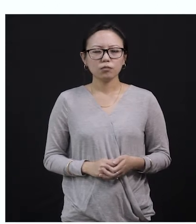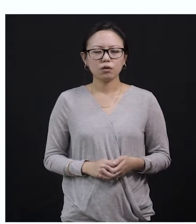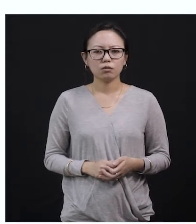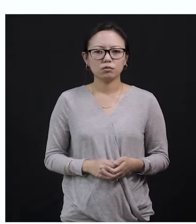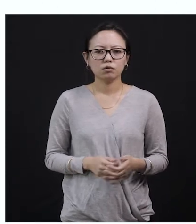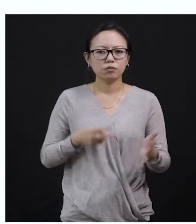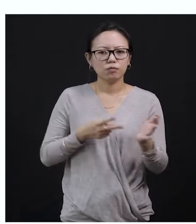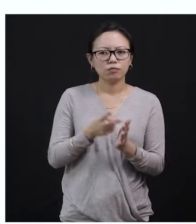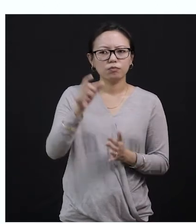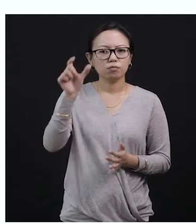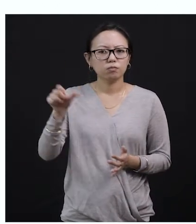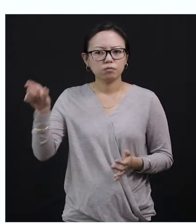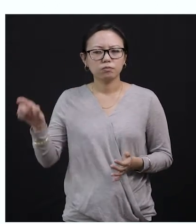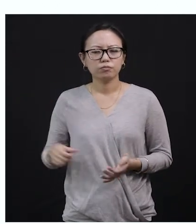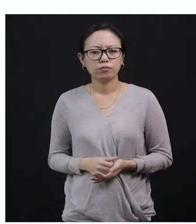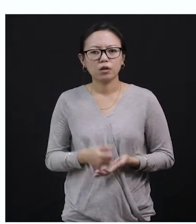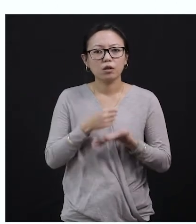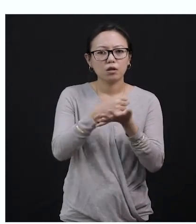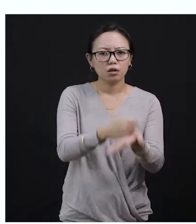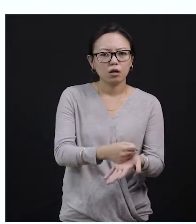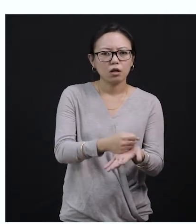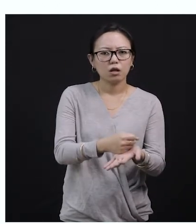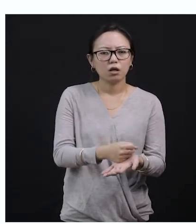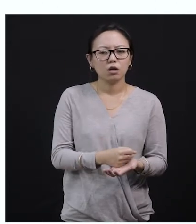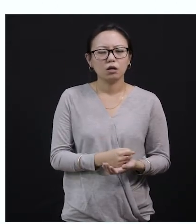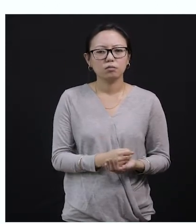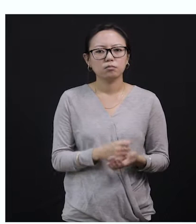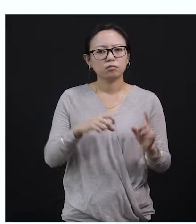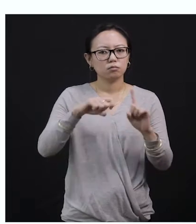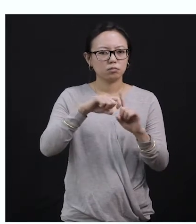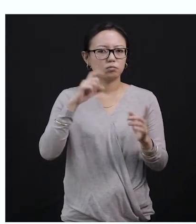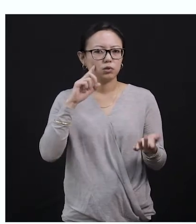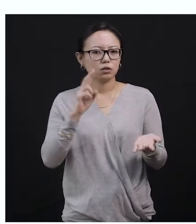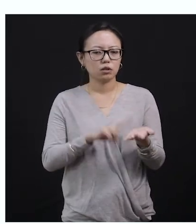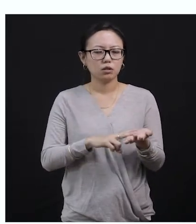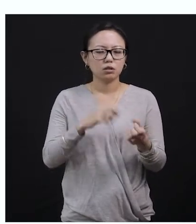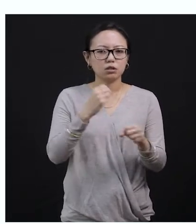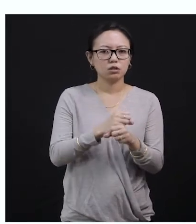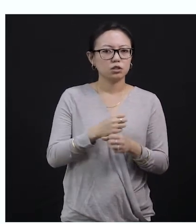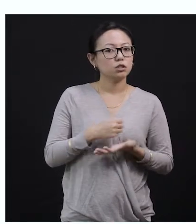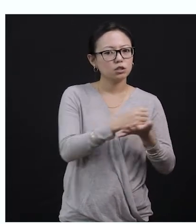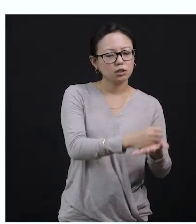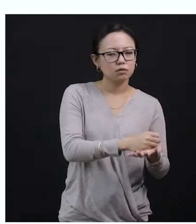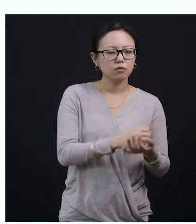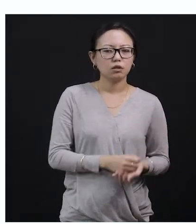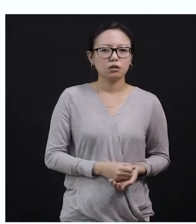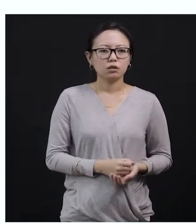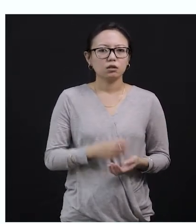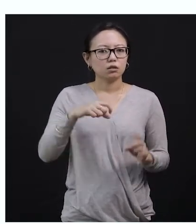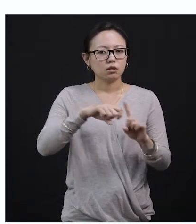for maintaining the army, because in order to give salary to these armies, the share known